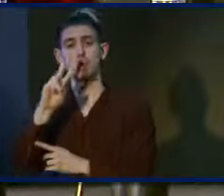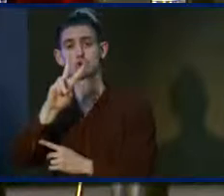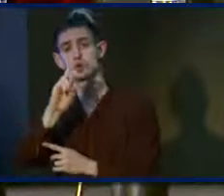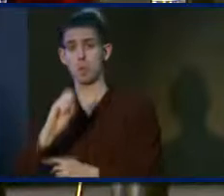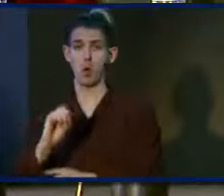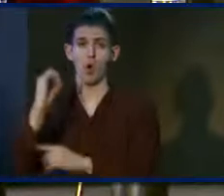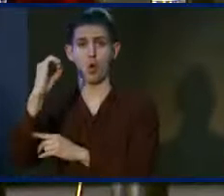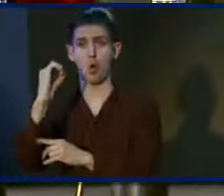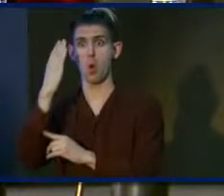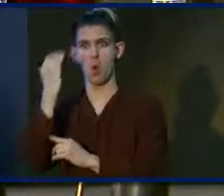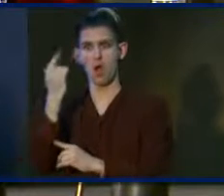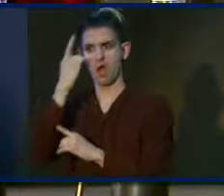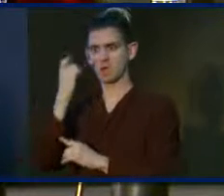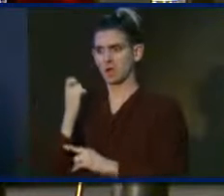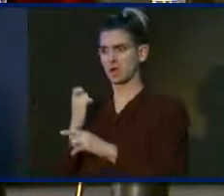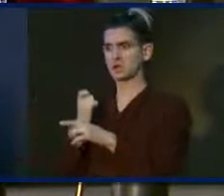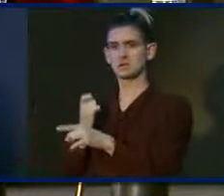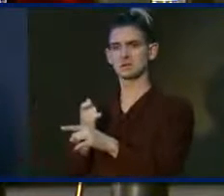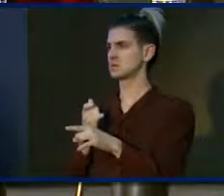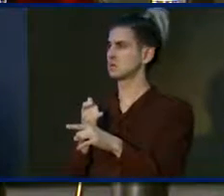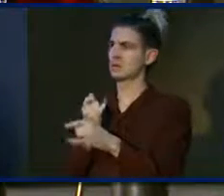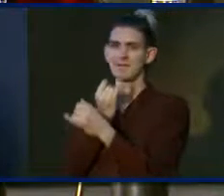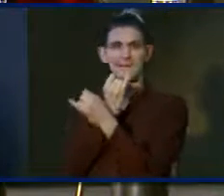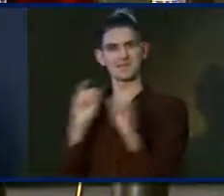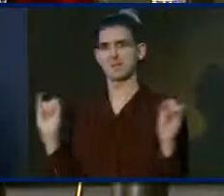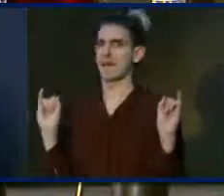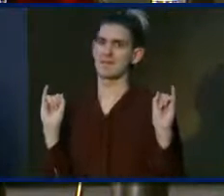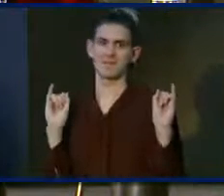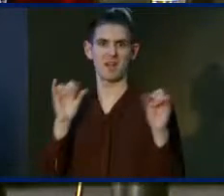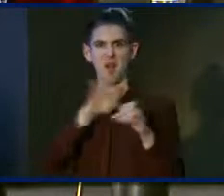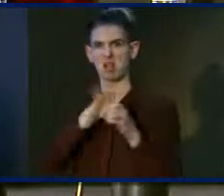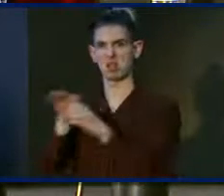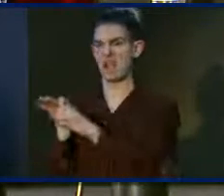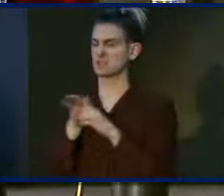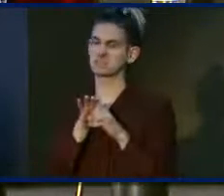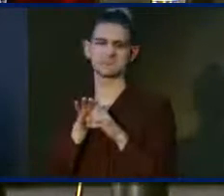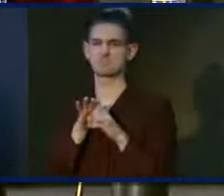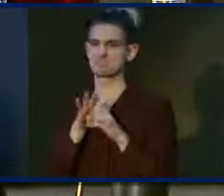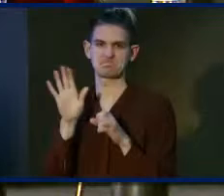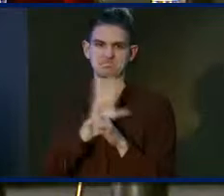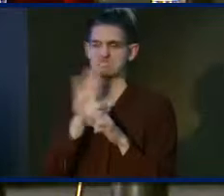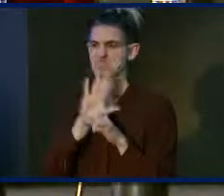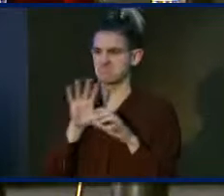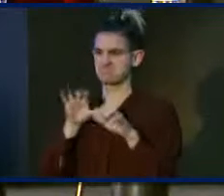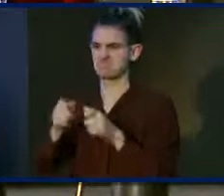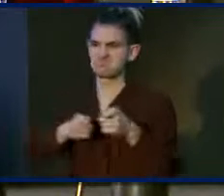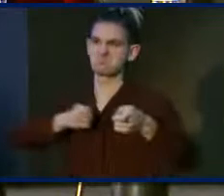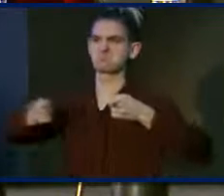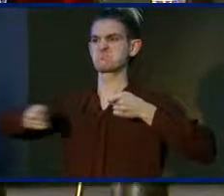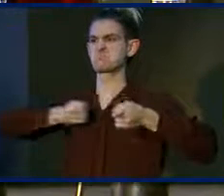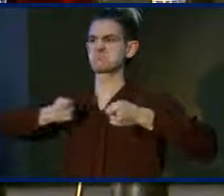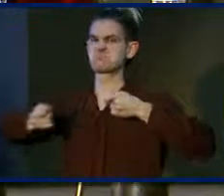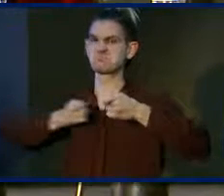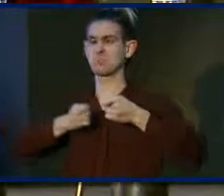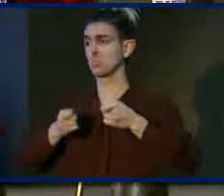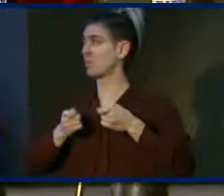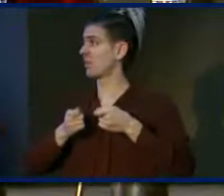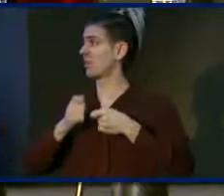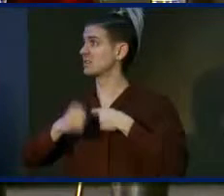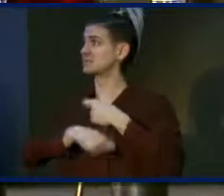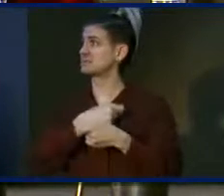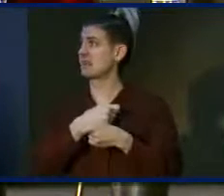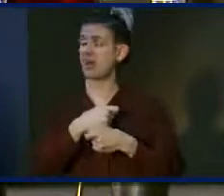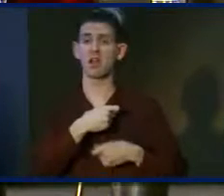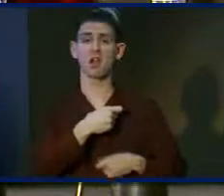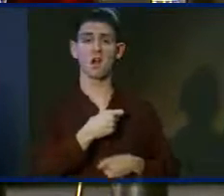crucial safeguards for independent elections administrators and gives state election boards the power to arbitrarily replace